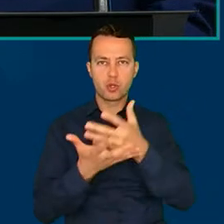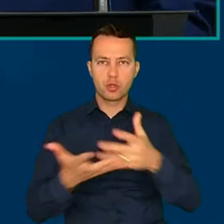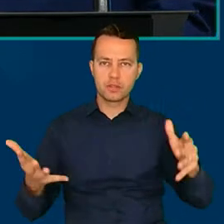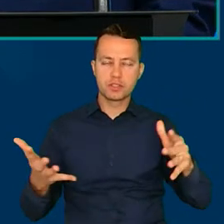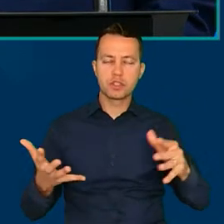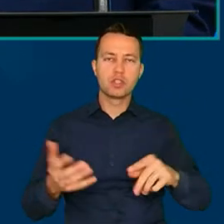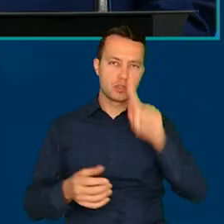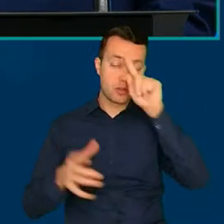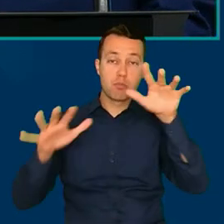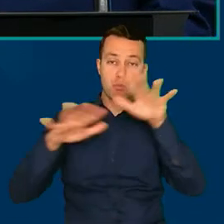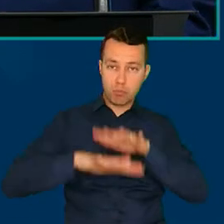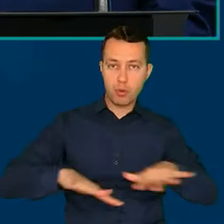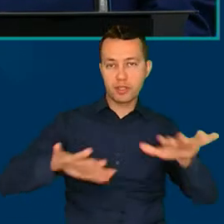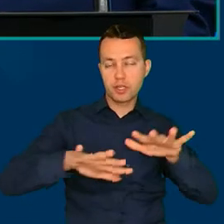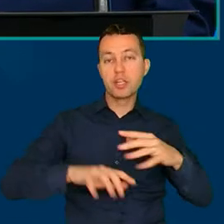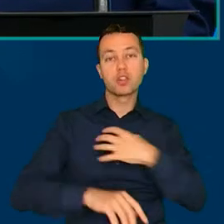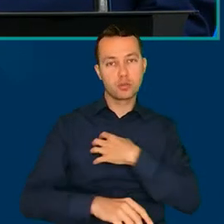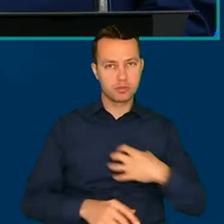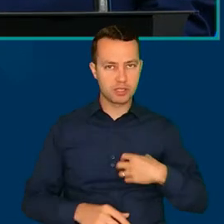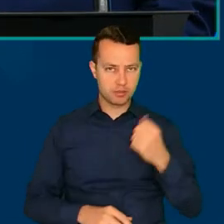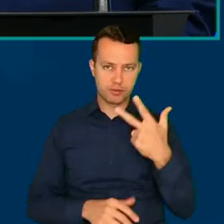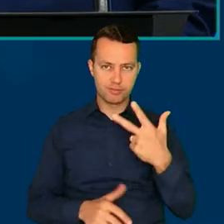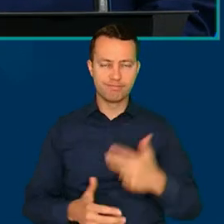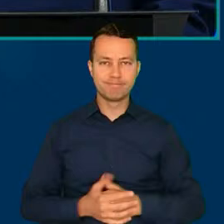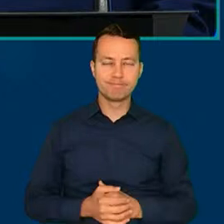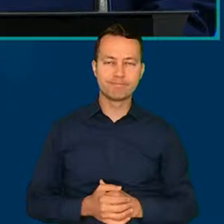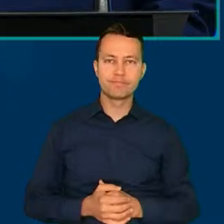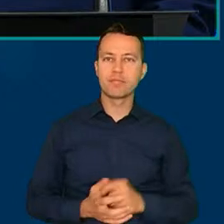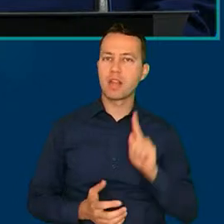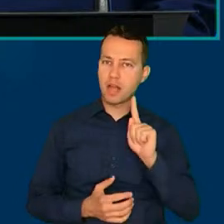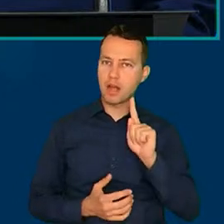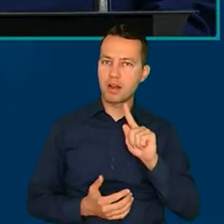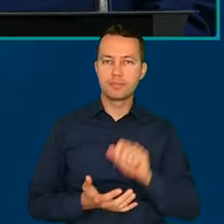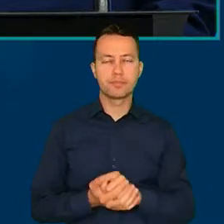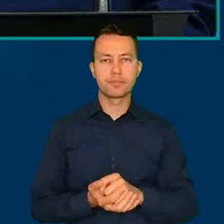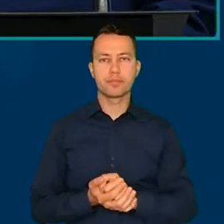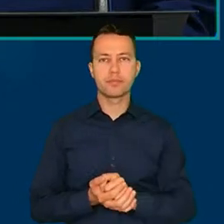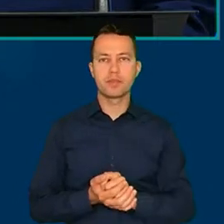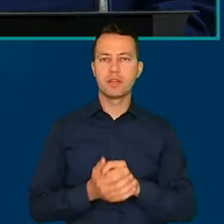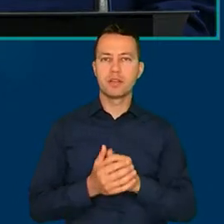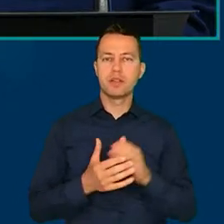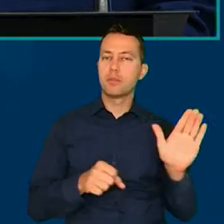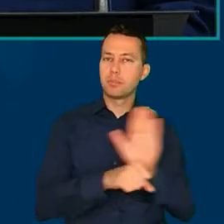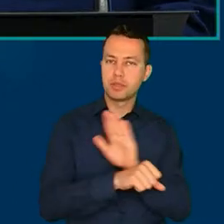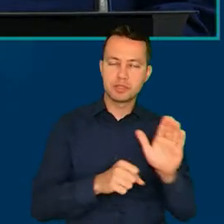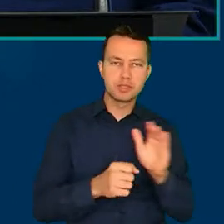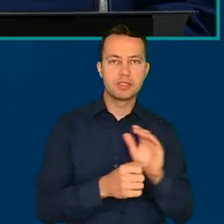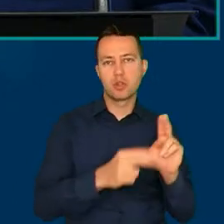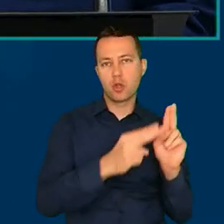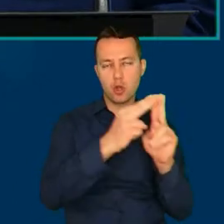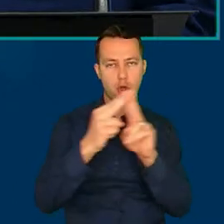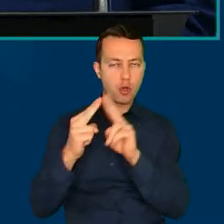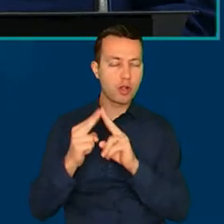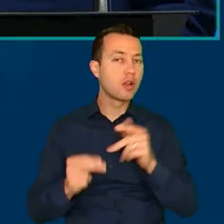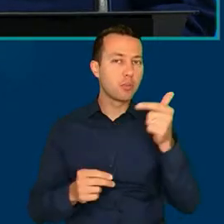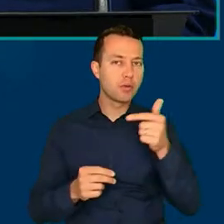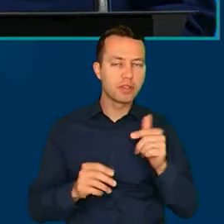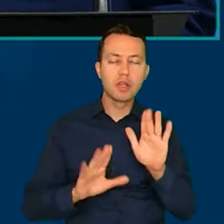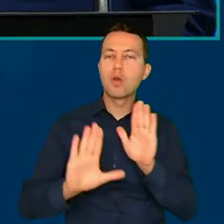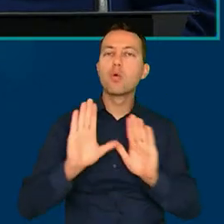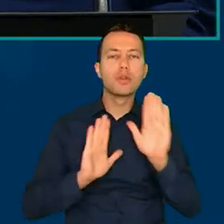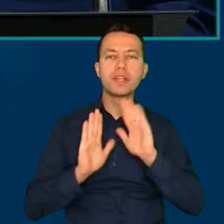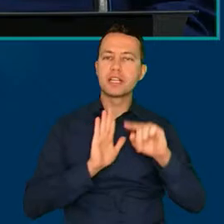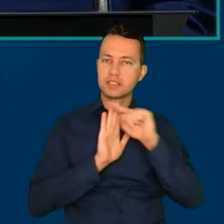very important, very popular in recent days. So this is economic,